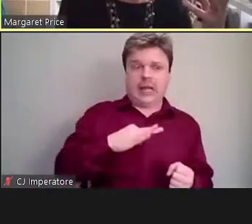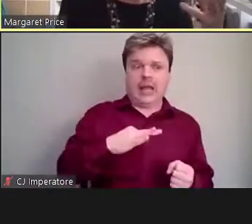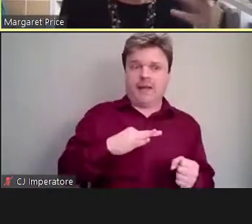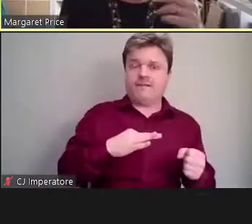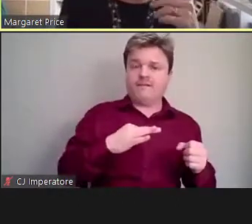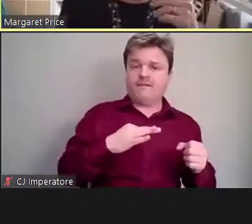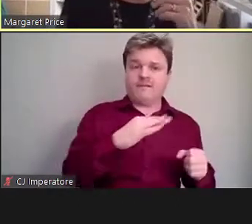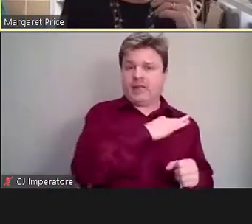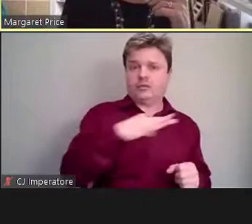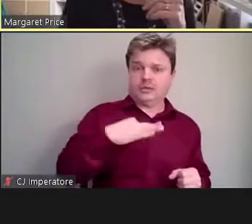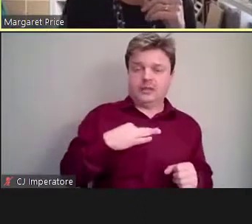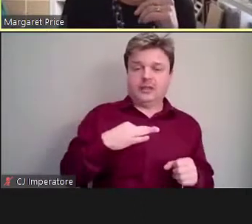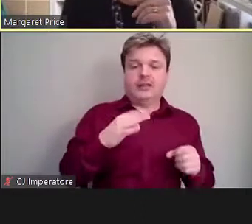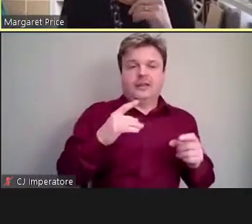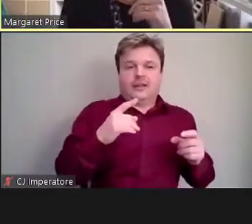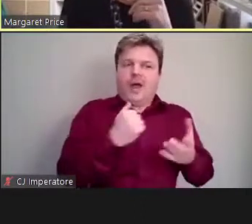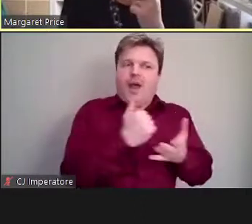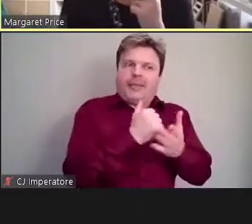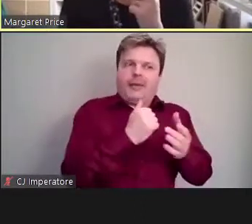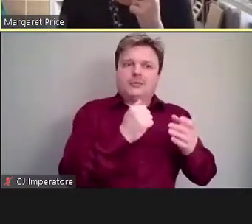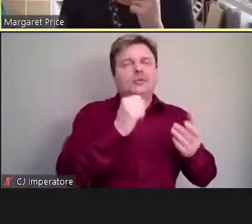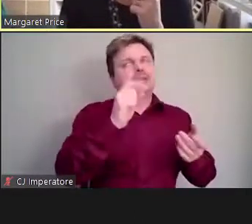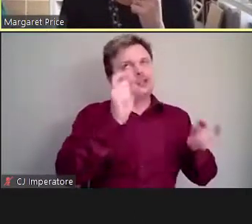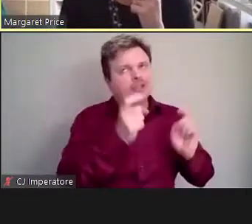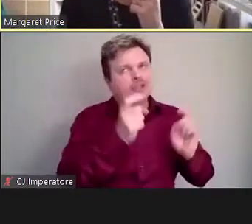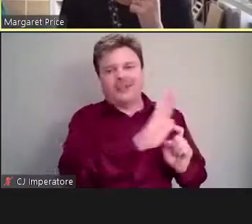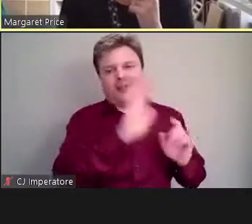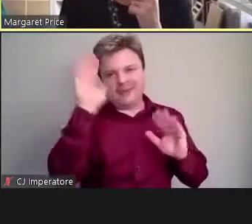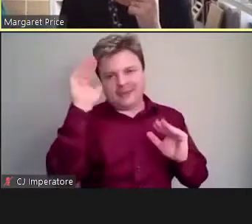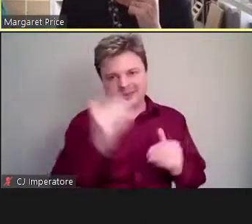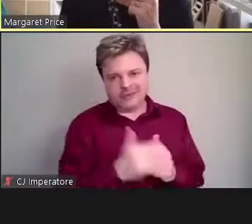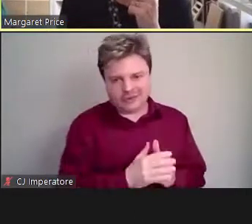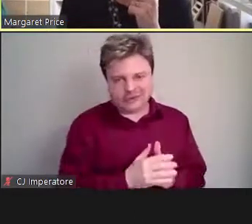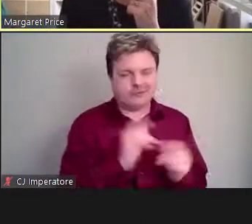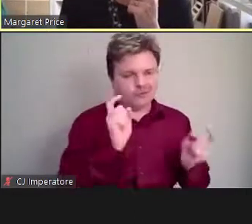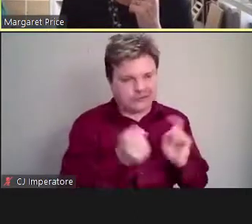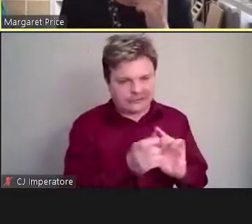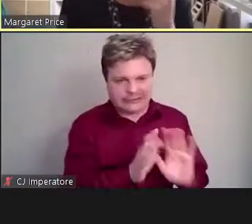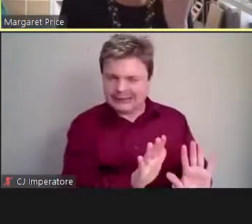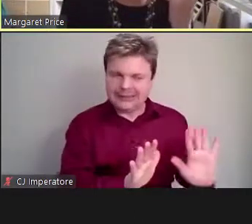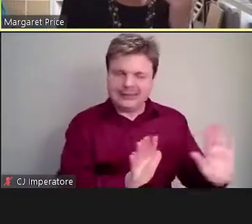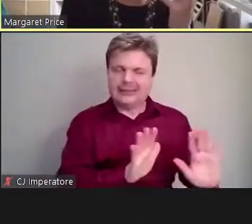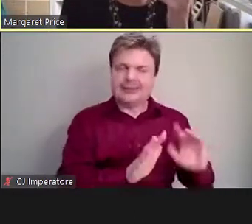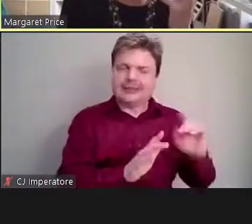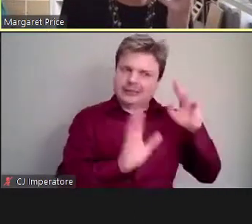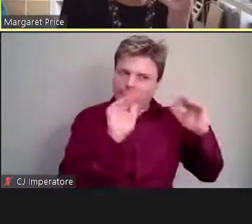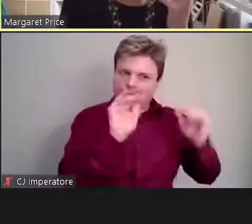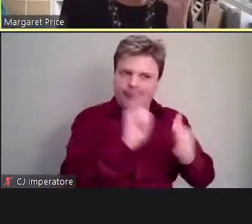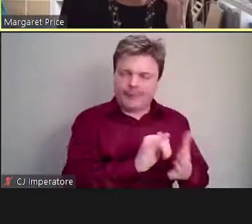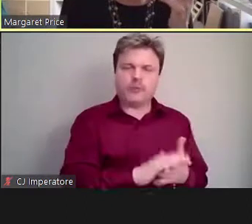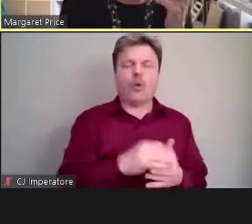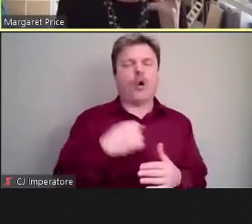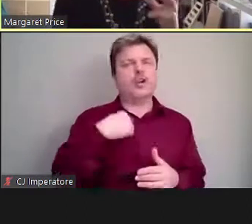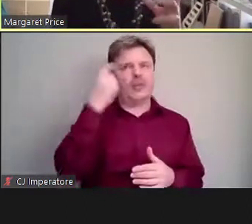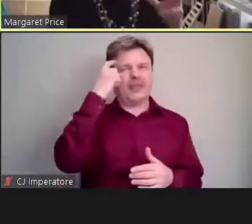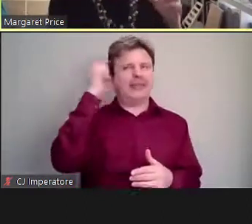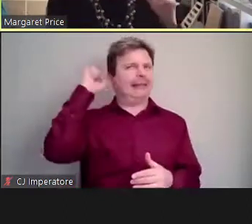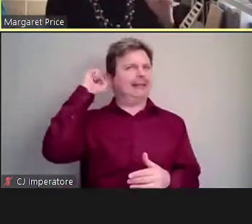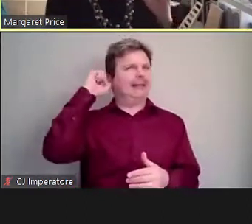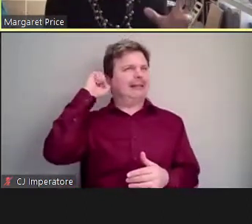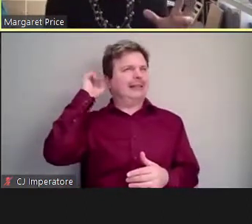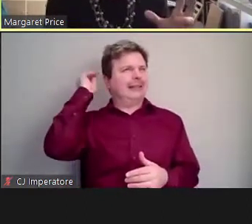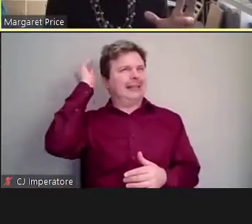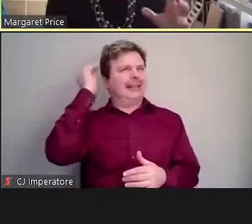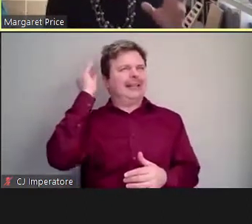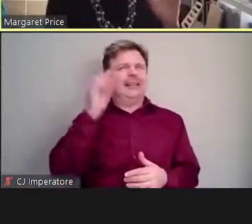adjust their expectations. or you might be sort of thinking to yourself, you know, I'm not sure this is really